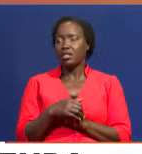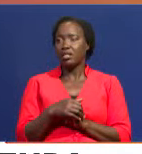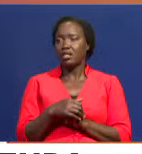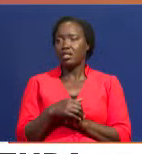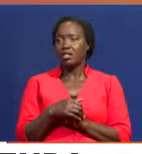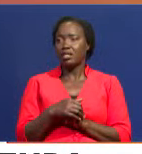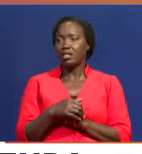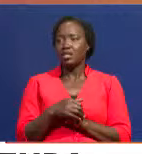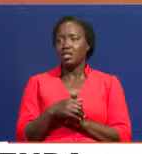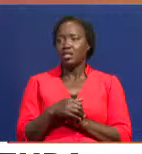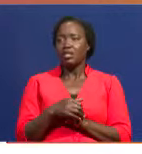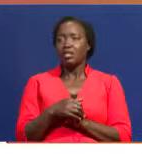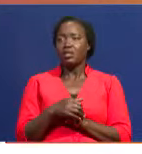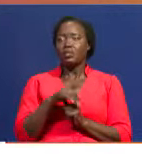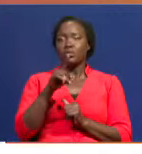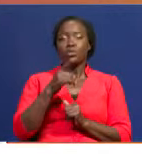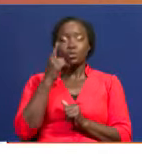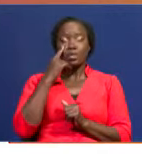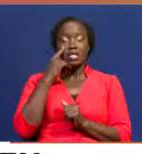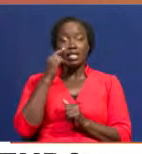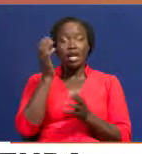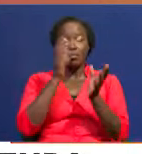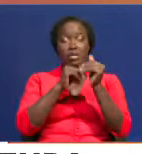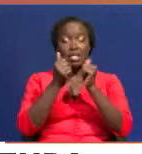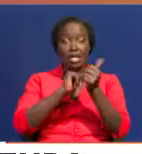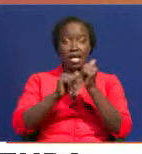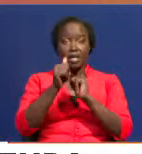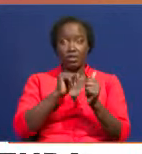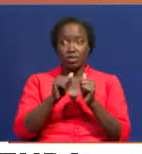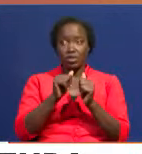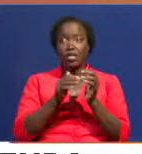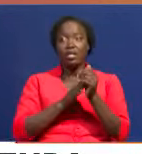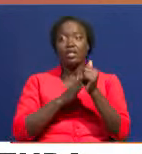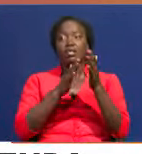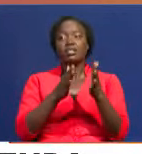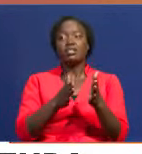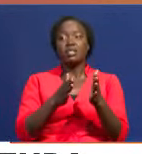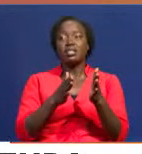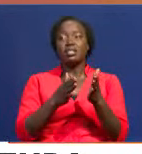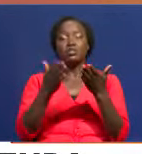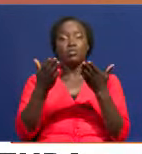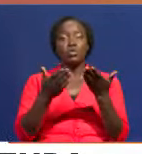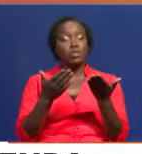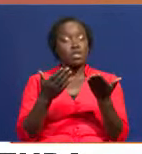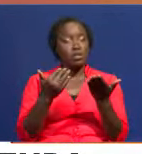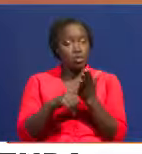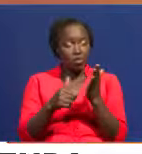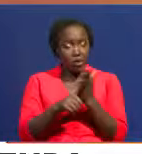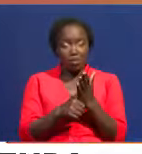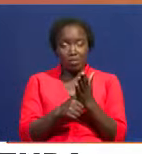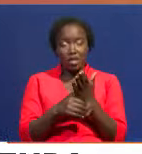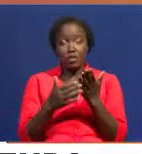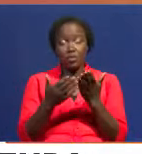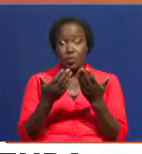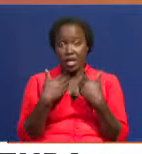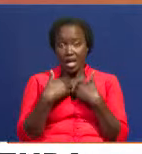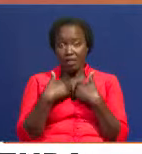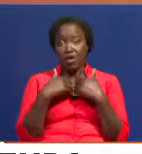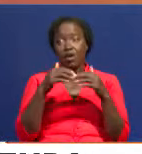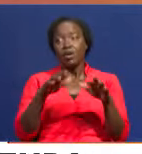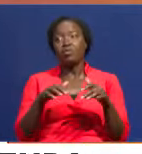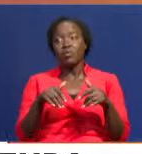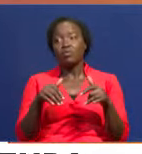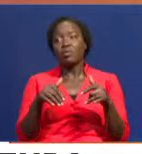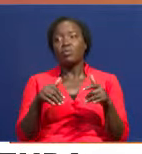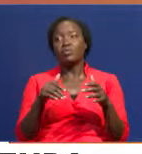let's say, like, we need to see the president take action mm-hmm. on these leaders who have really brought us to this mess that we are in, because we have farmers like in